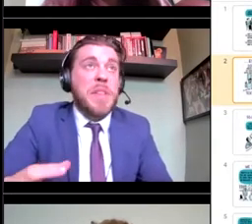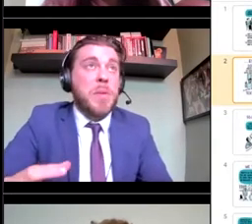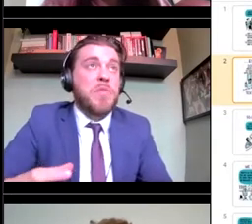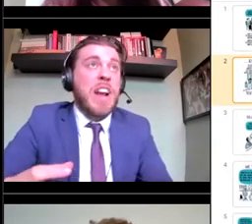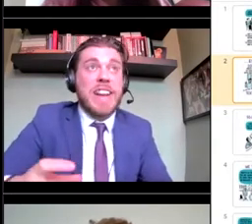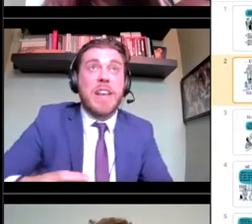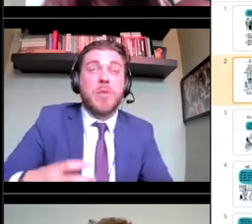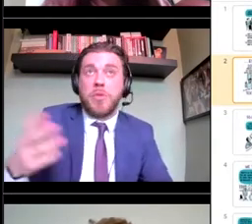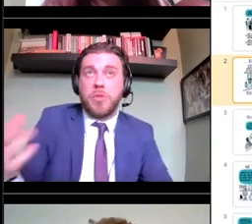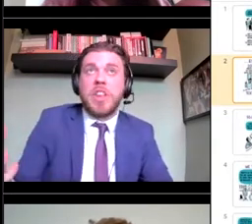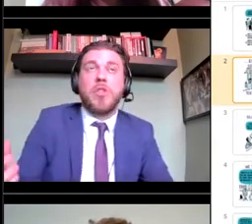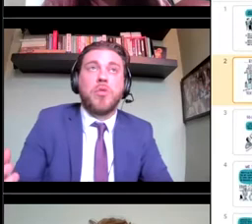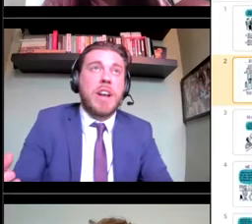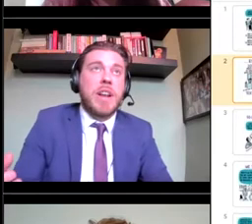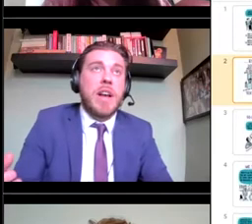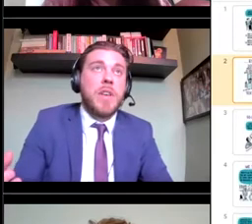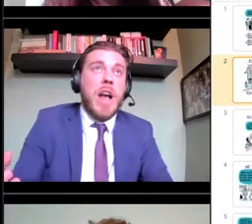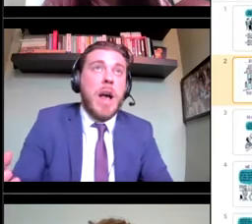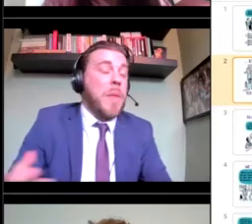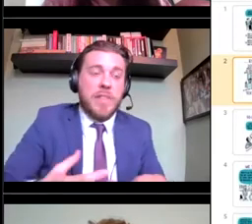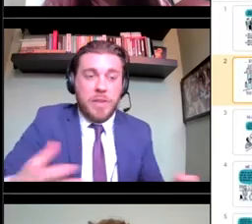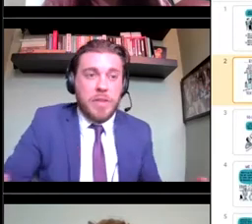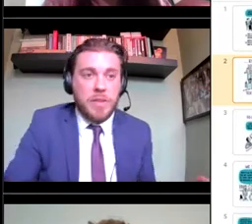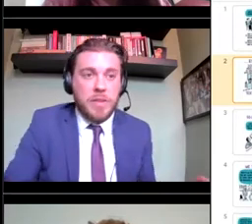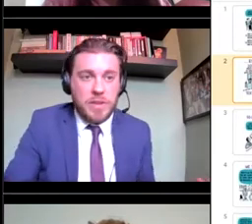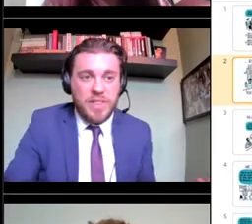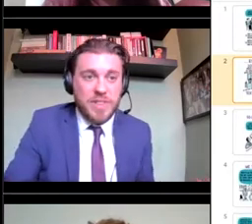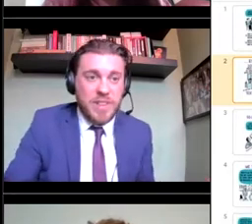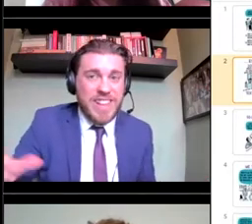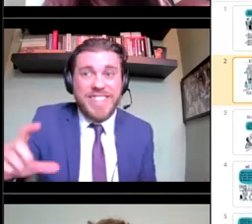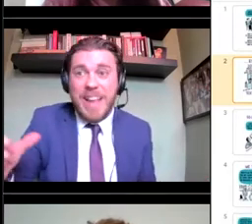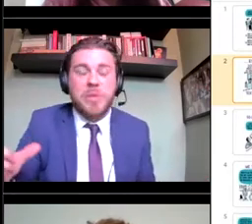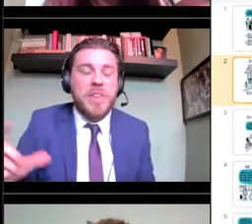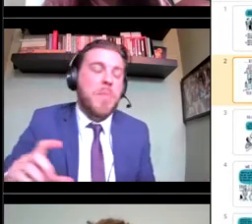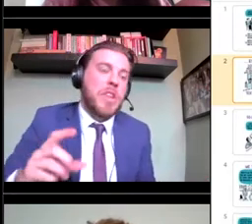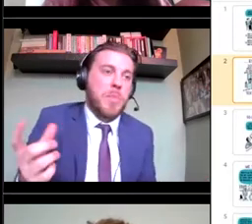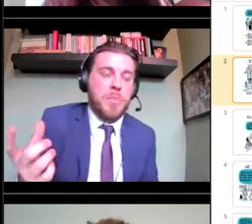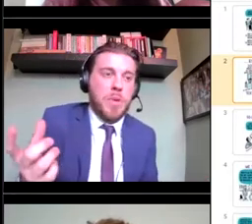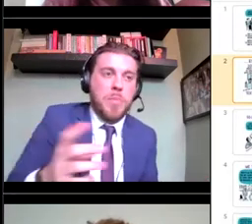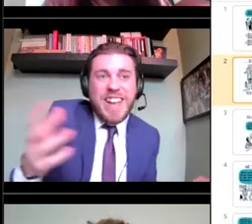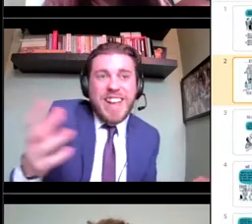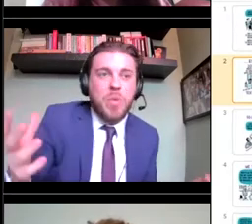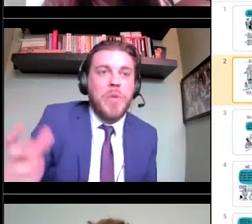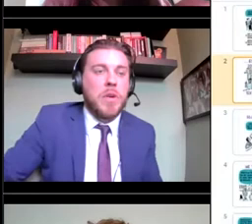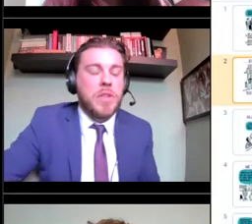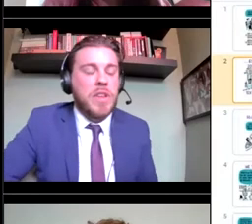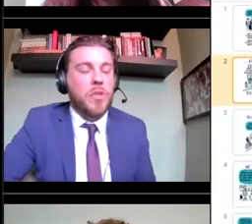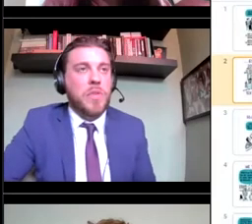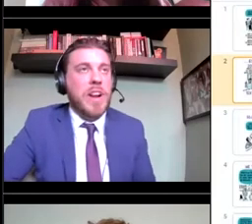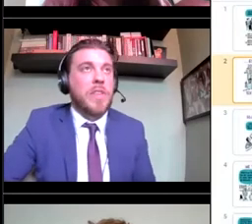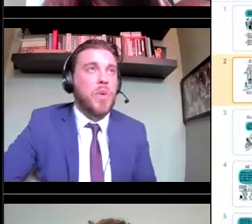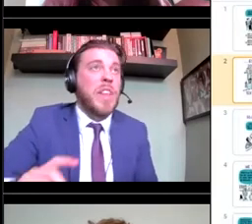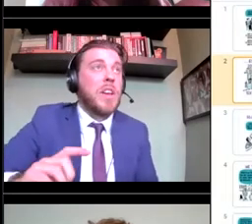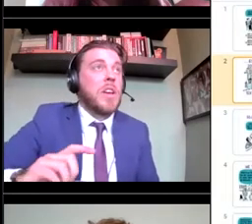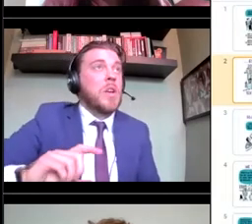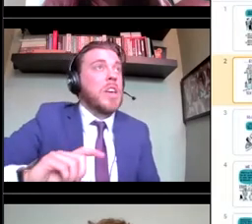be that we recognize, teachers recognize, and this is a stereotype, but it's potentially one that other teachers would recognize